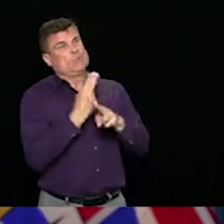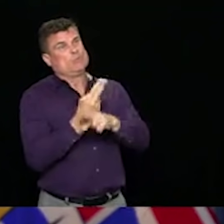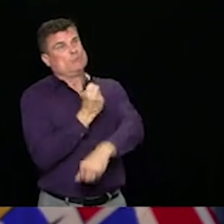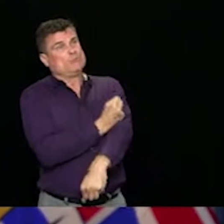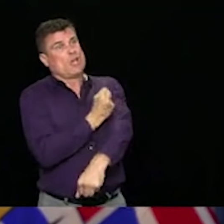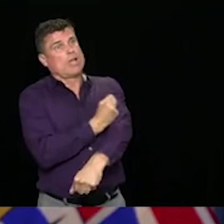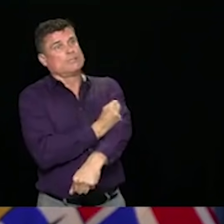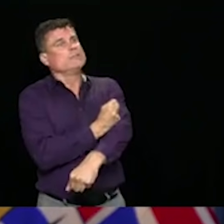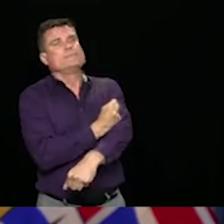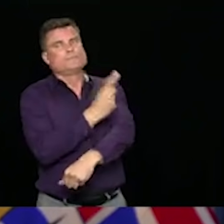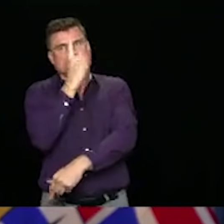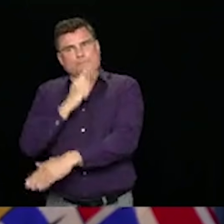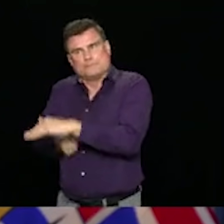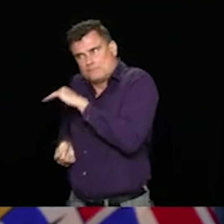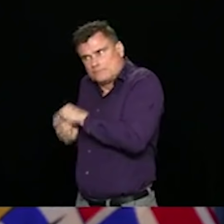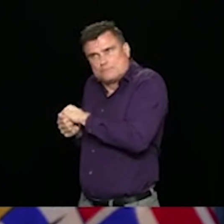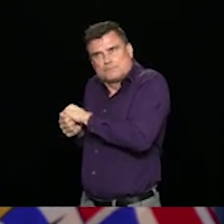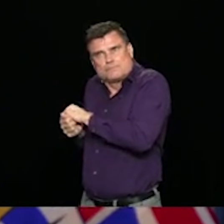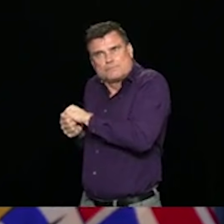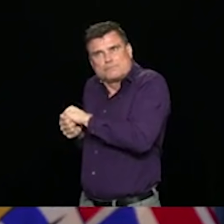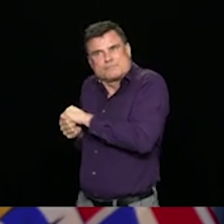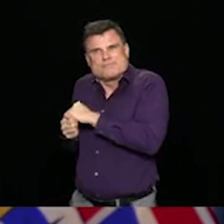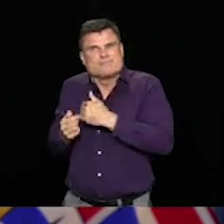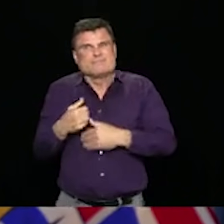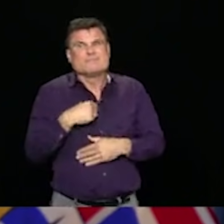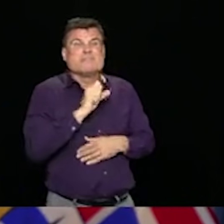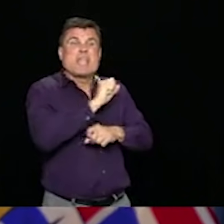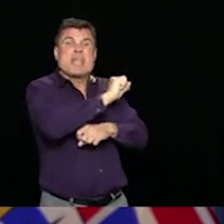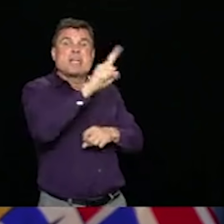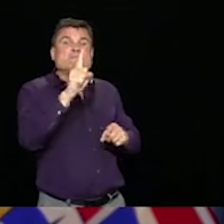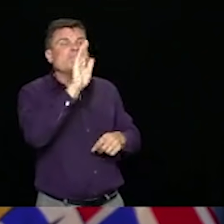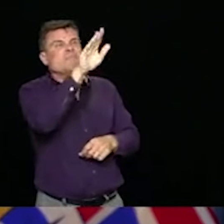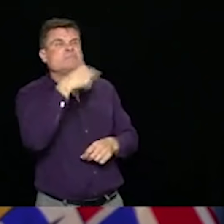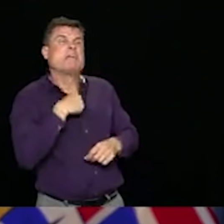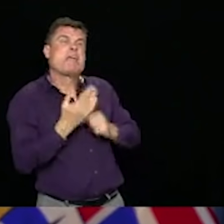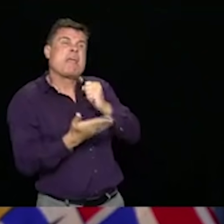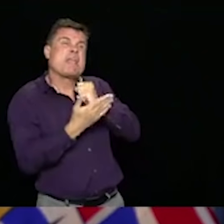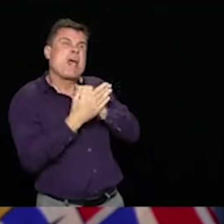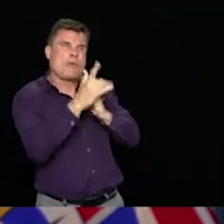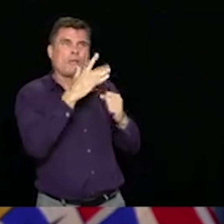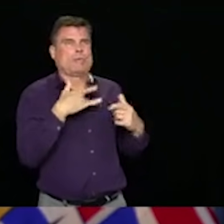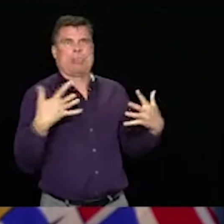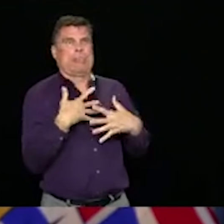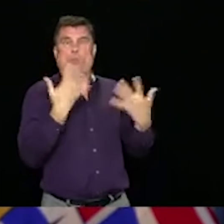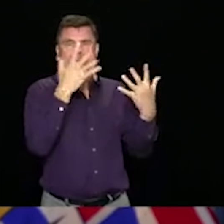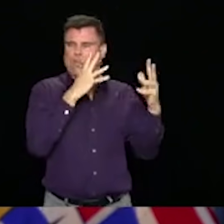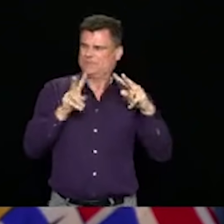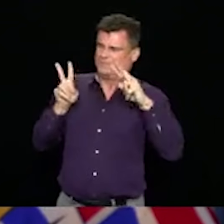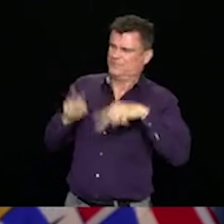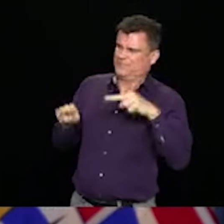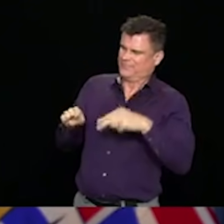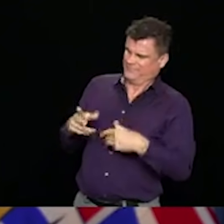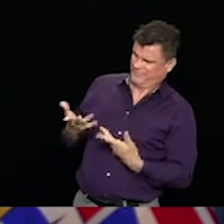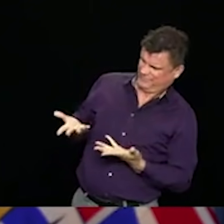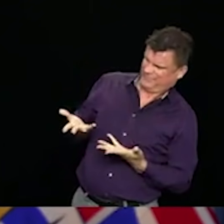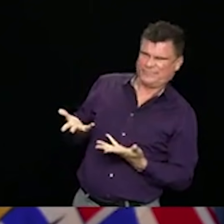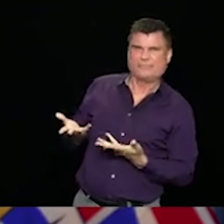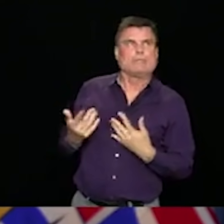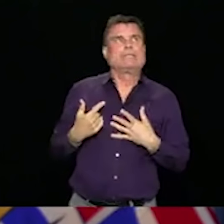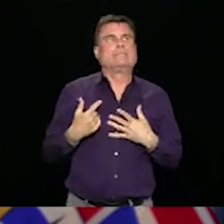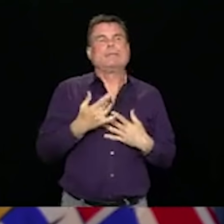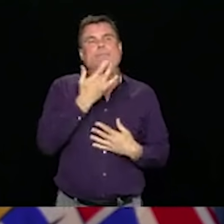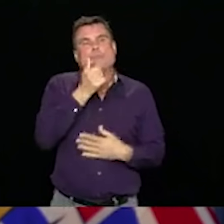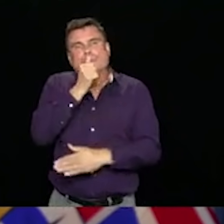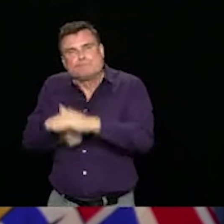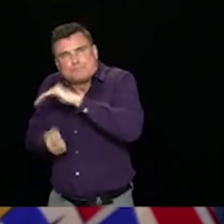We know there is stigma associated with people who use drugs, and that is one of the things that we need to overcome. We also know